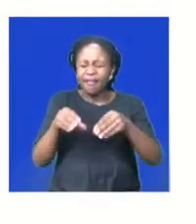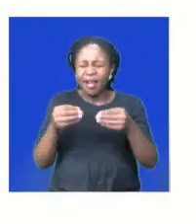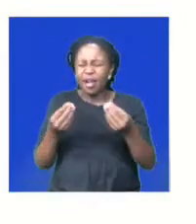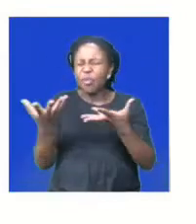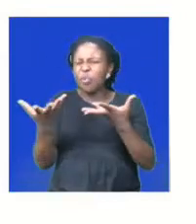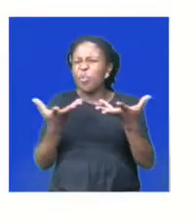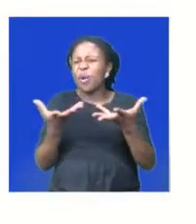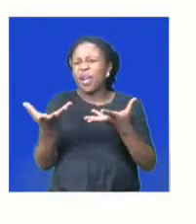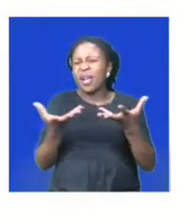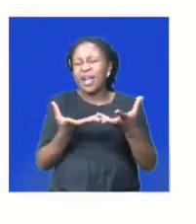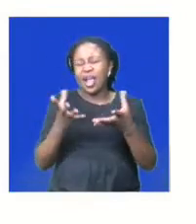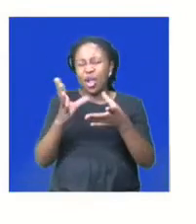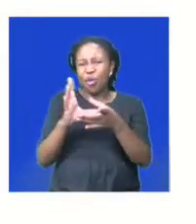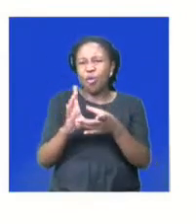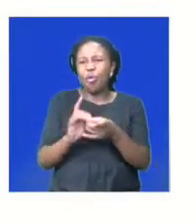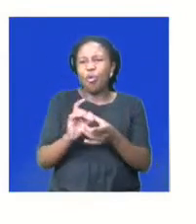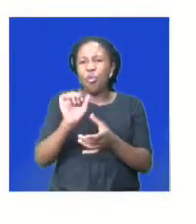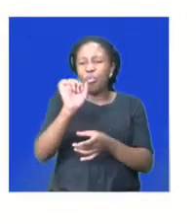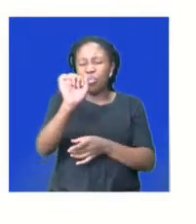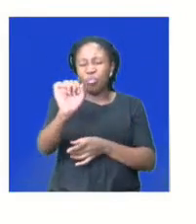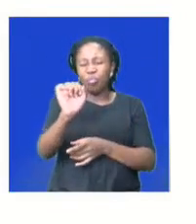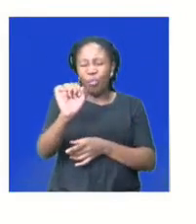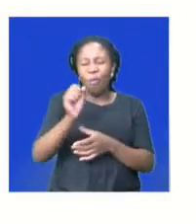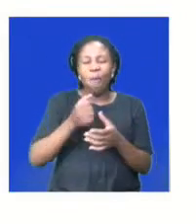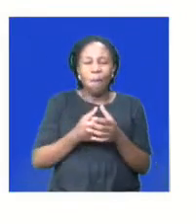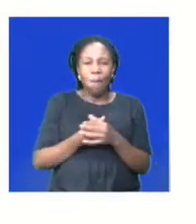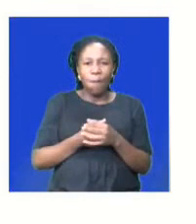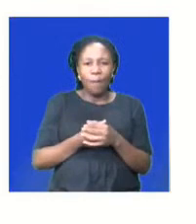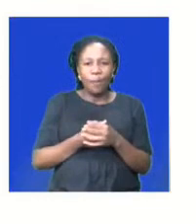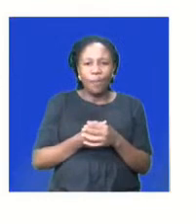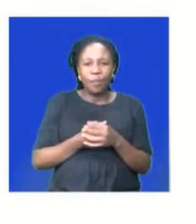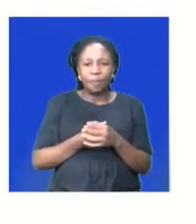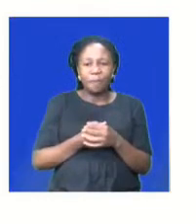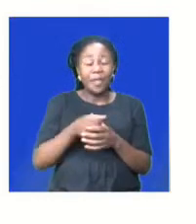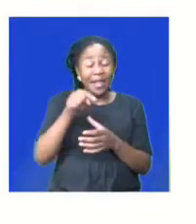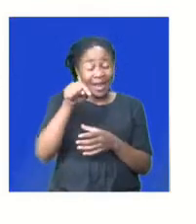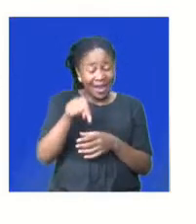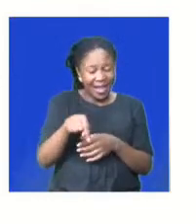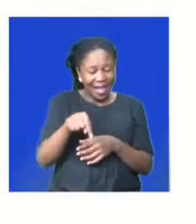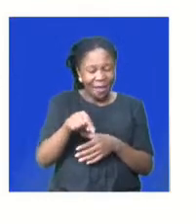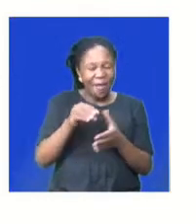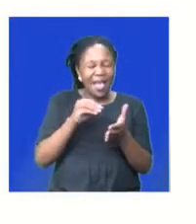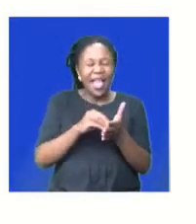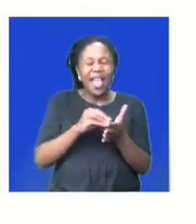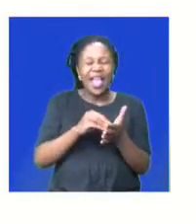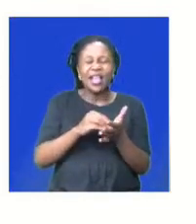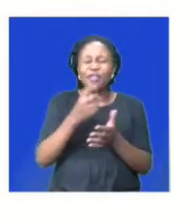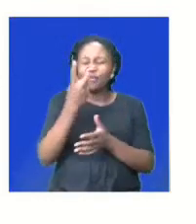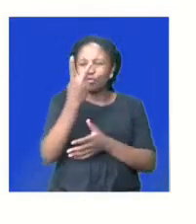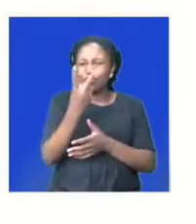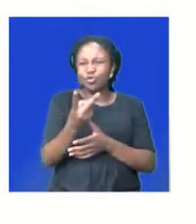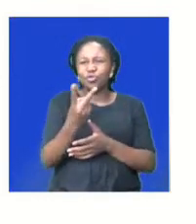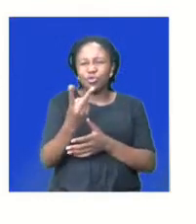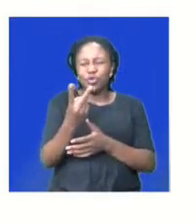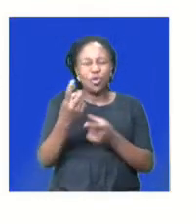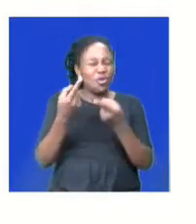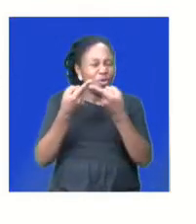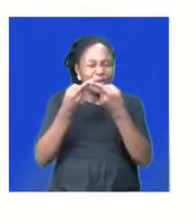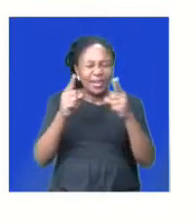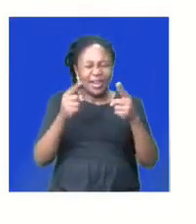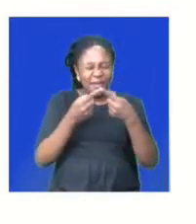My dear angels, we have 2 types of settlements. We have the